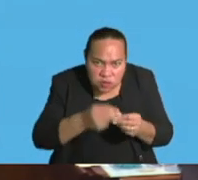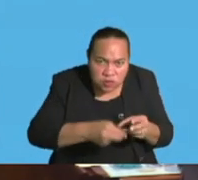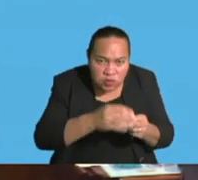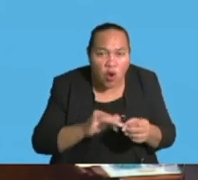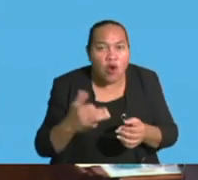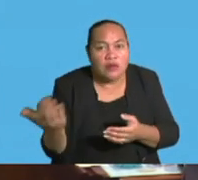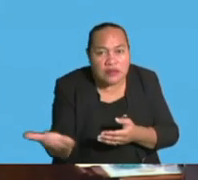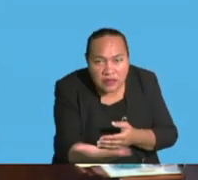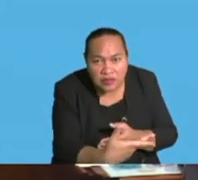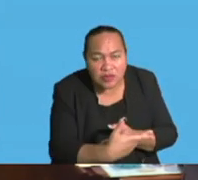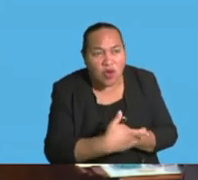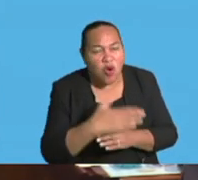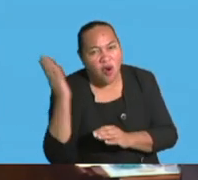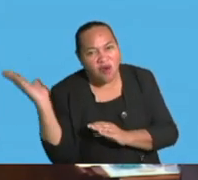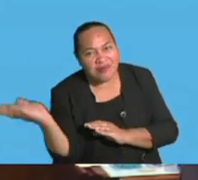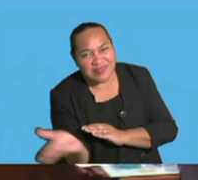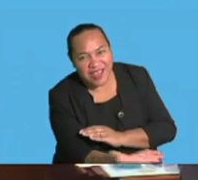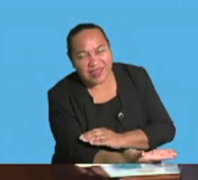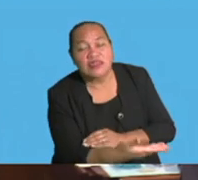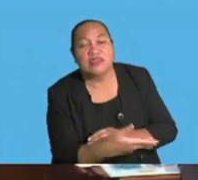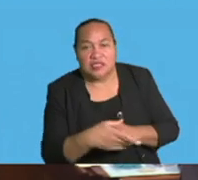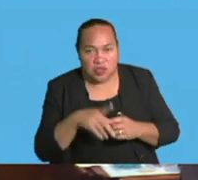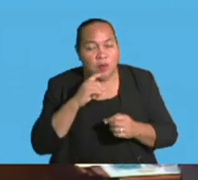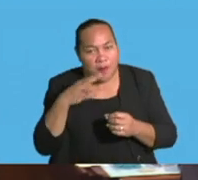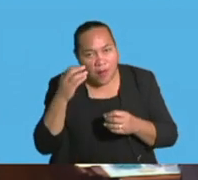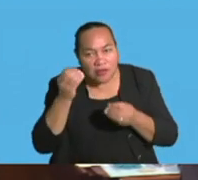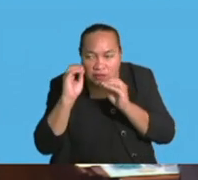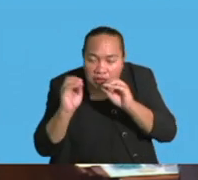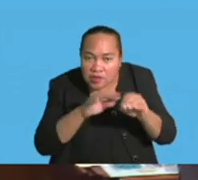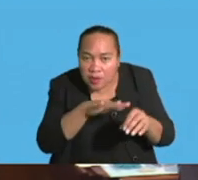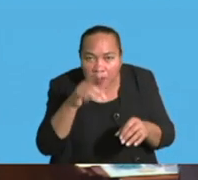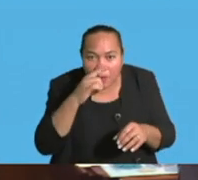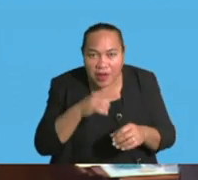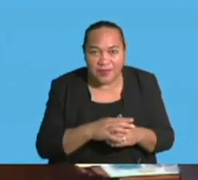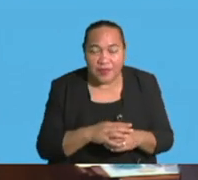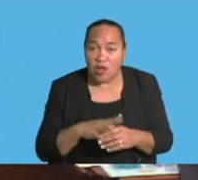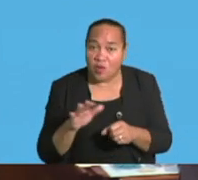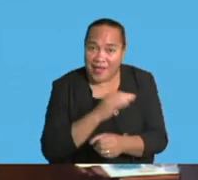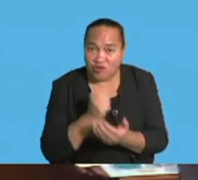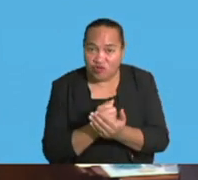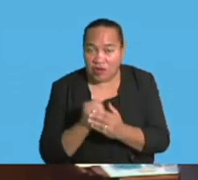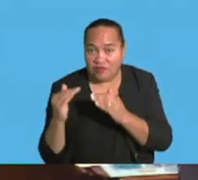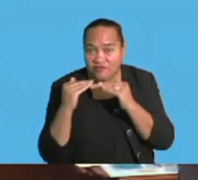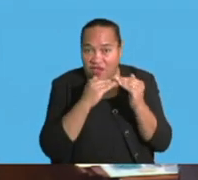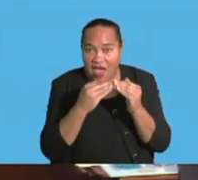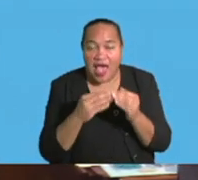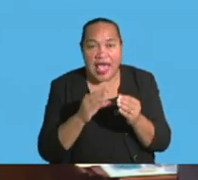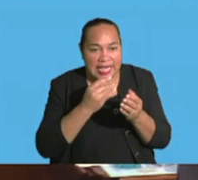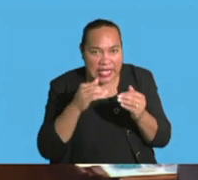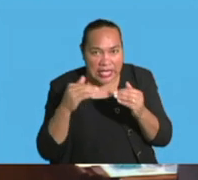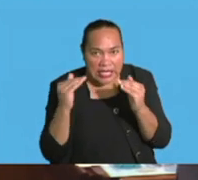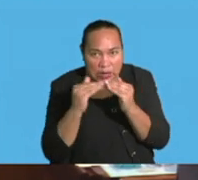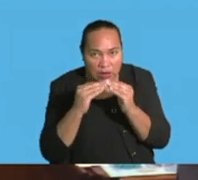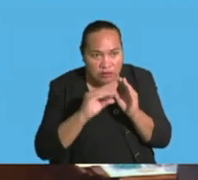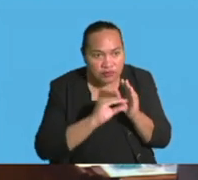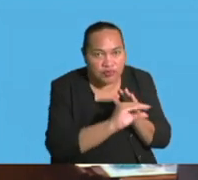all sawmills. A key component of this initiative is to ensure the fair and equitable distribution of revenue from our